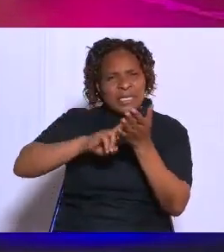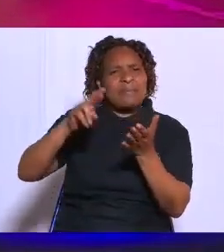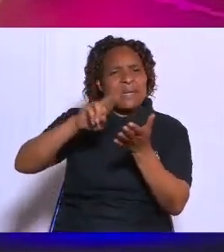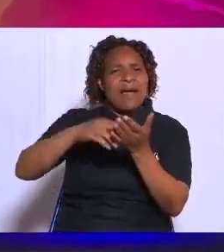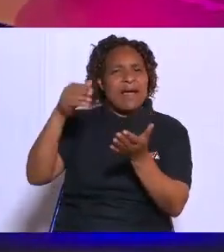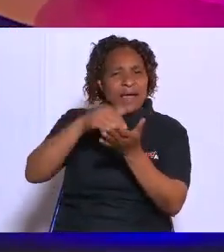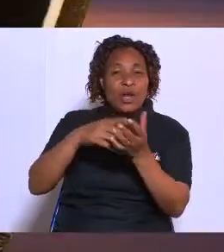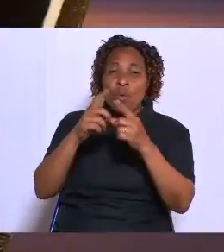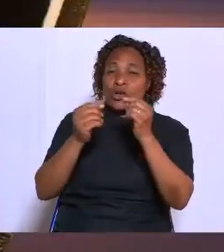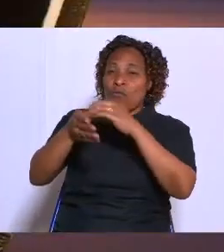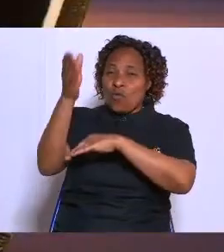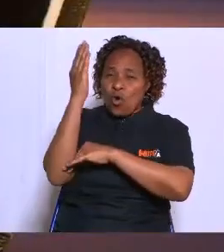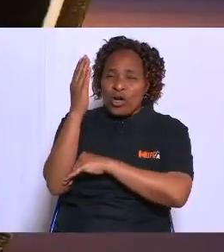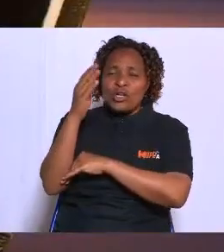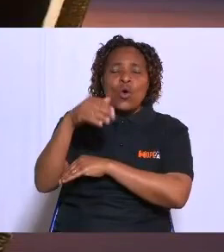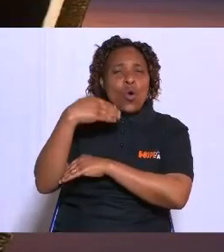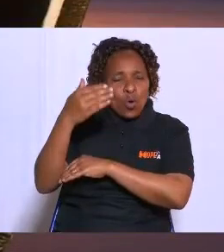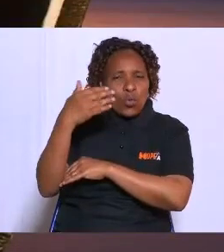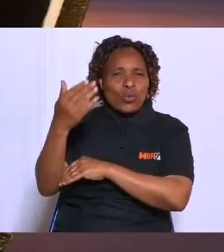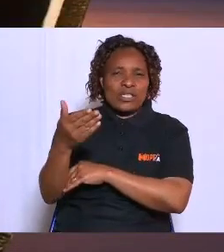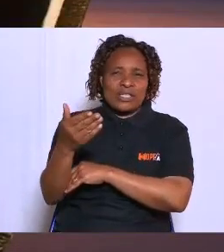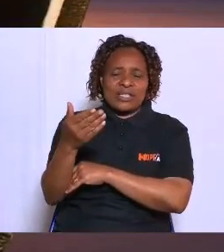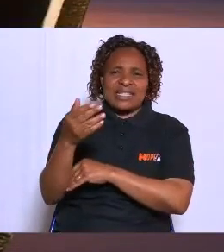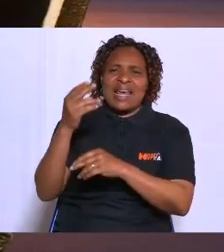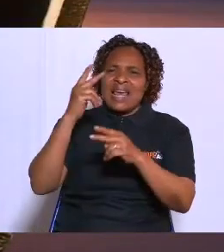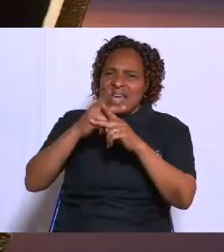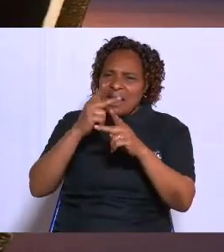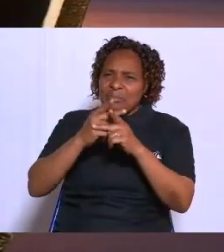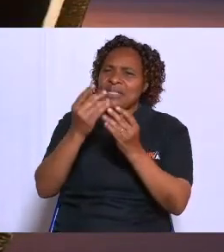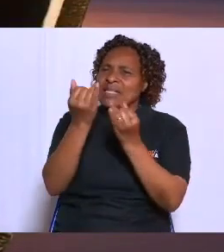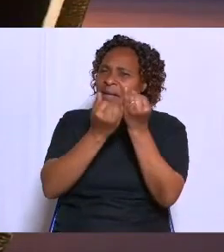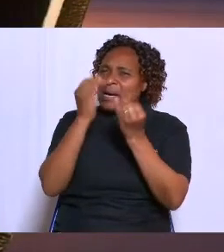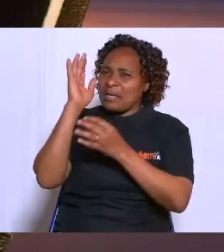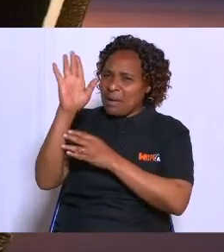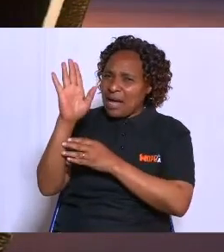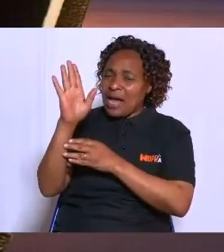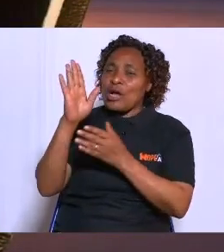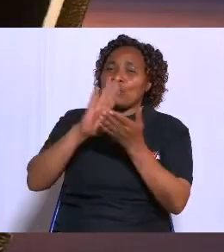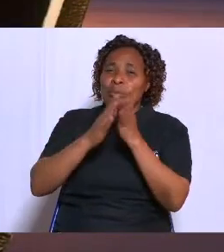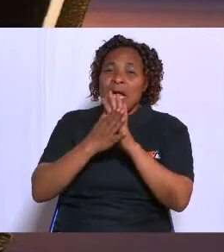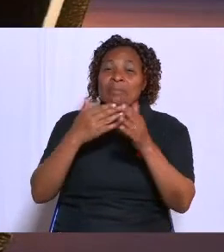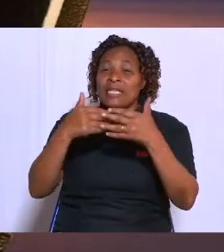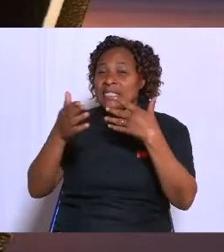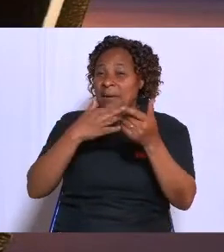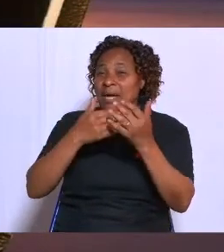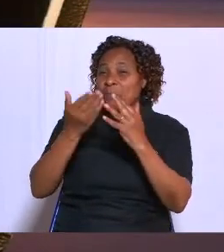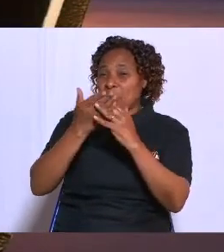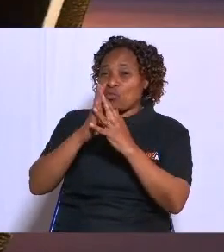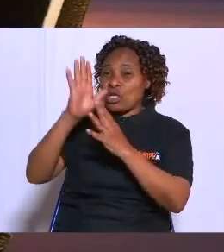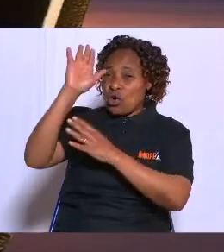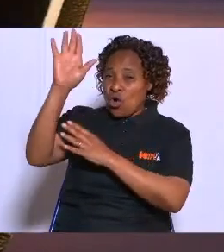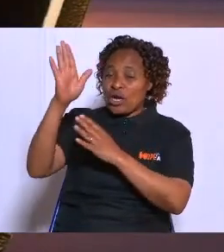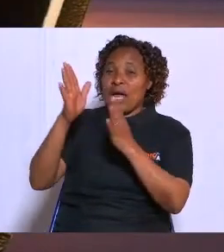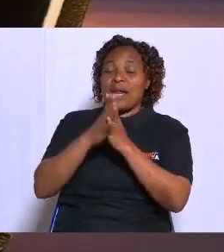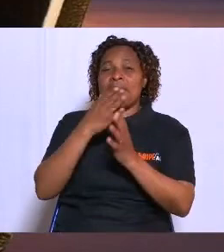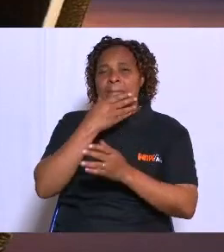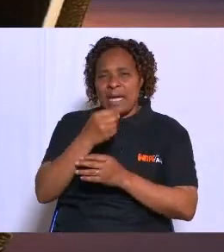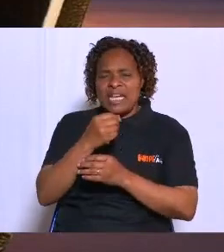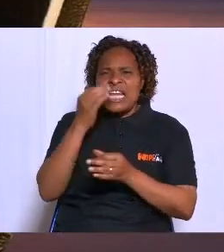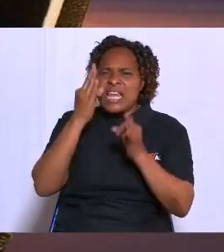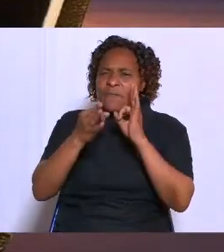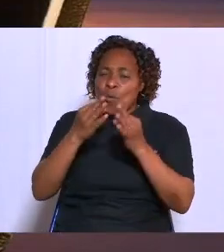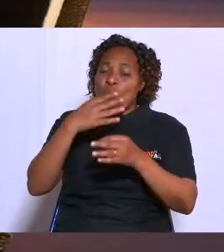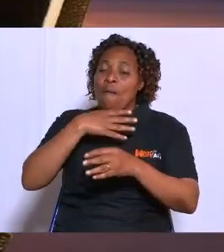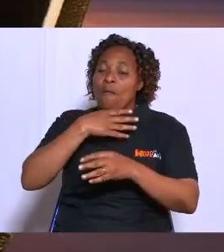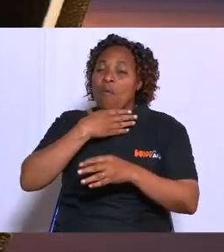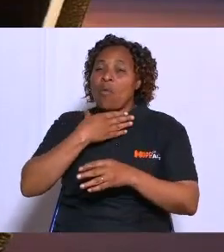of God moreover I also gave them my sabbaths to be a sign between me and them if you want to find